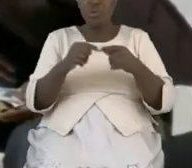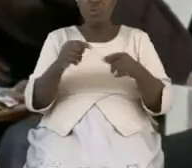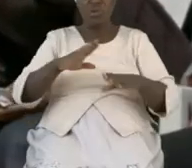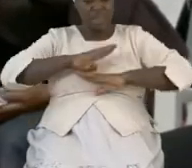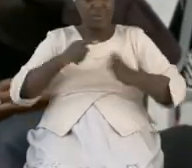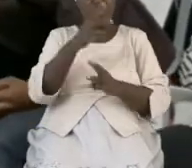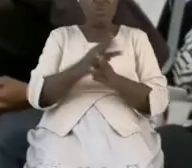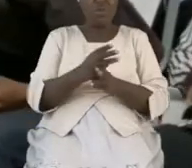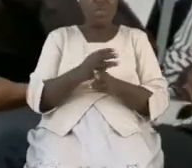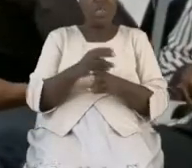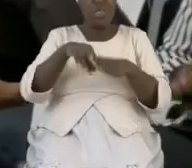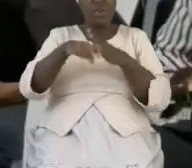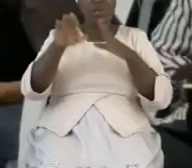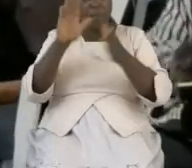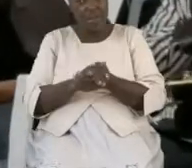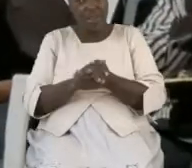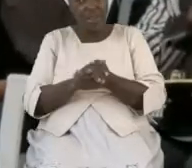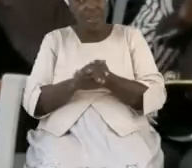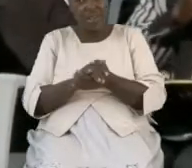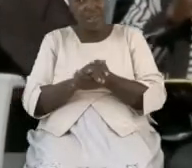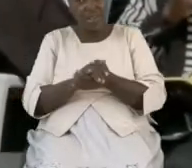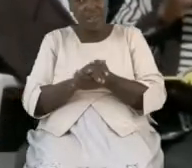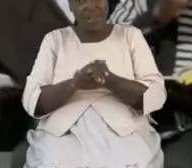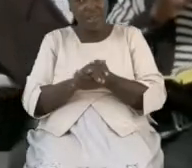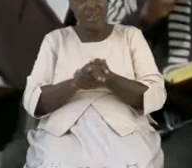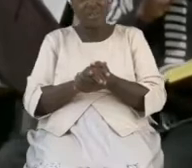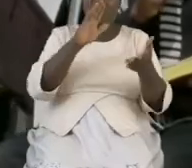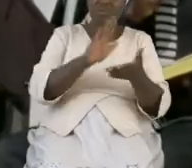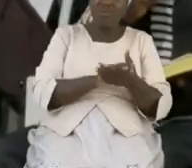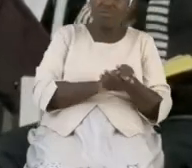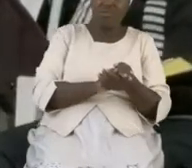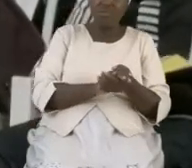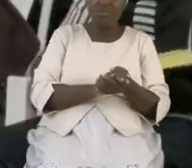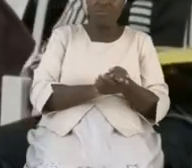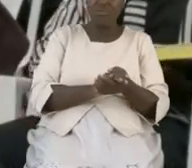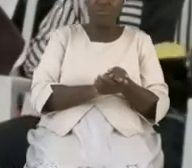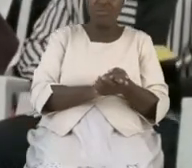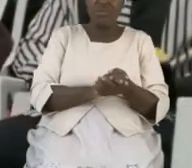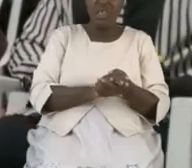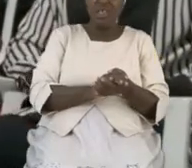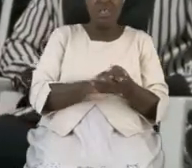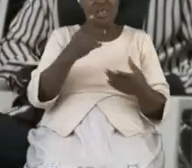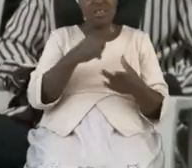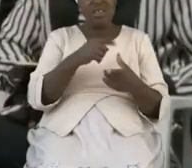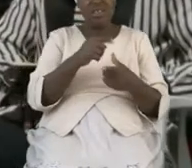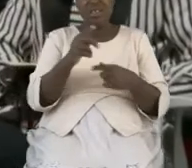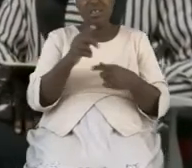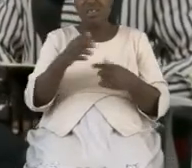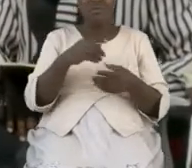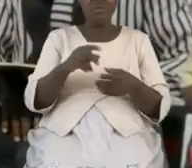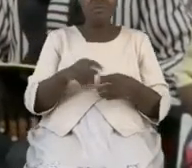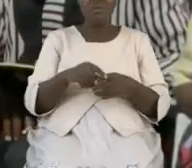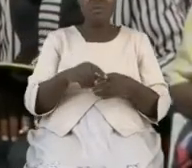marriage, your wedding, in the reception, you want to please the